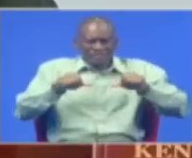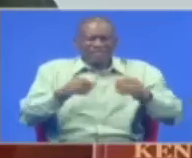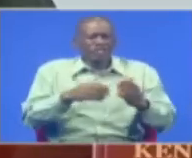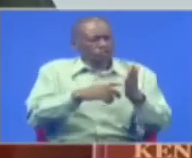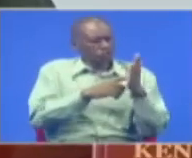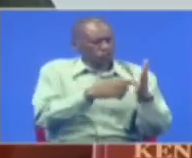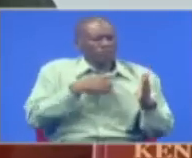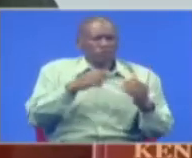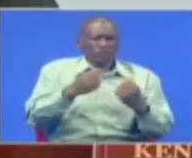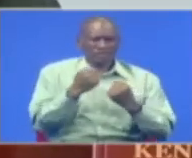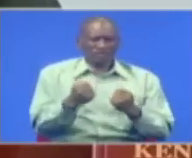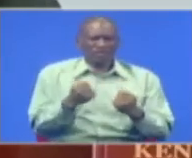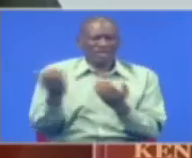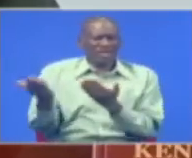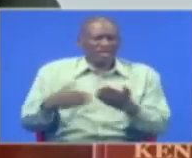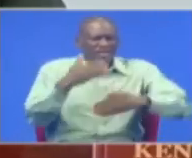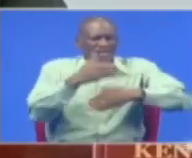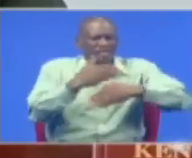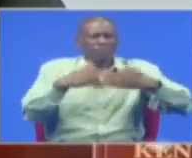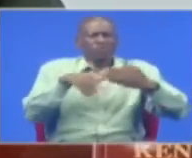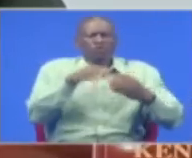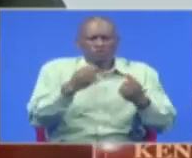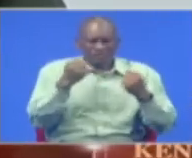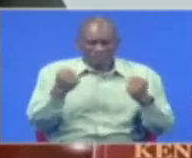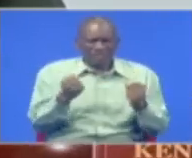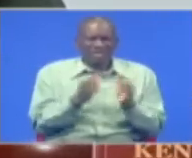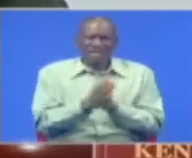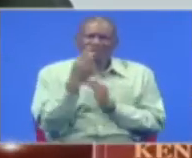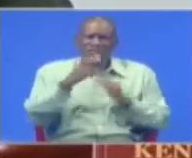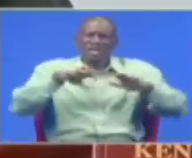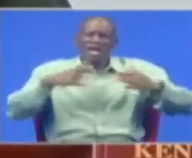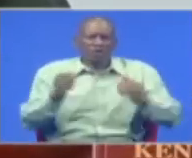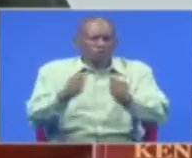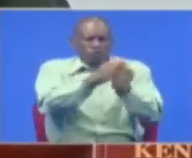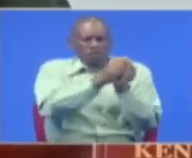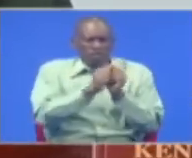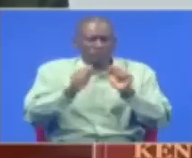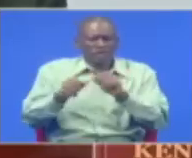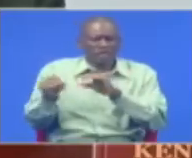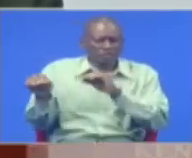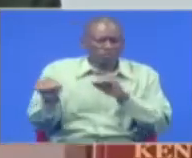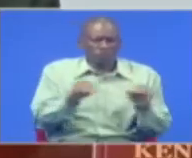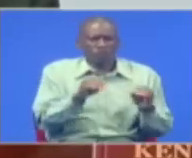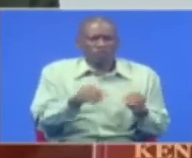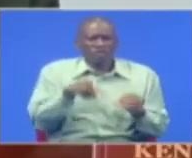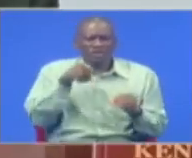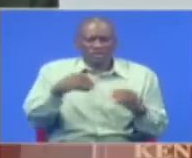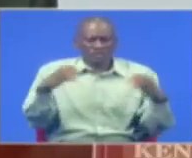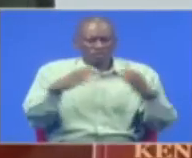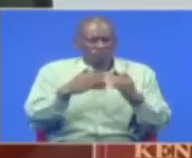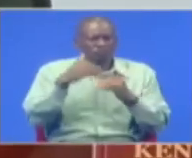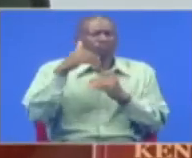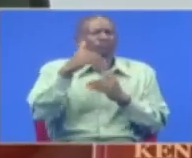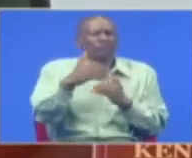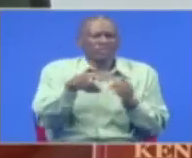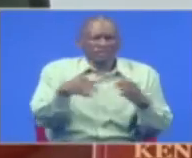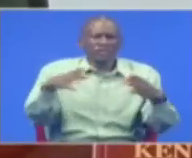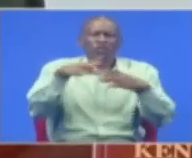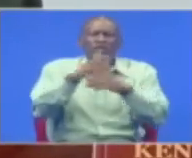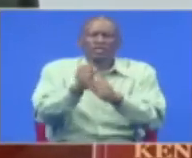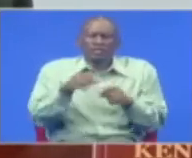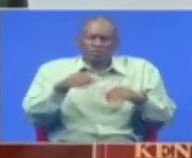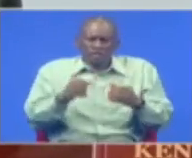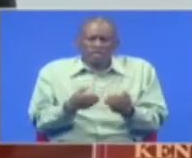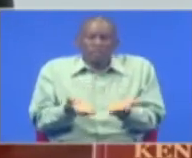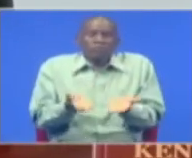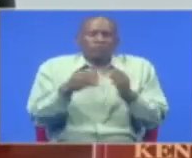us build on your strength and see how together we can move this team forward, this organization forward,